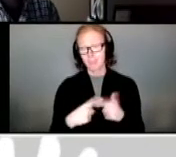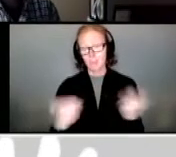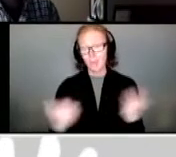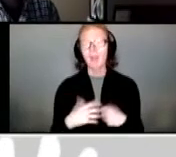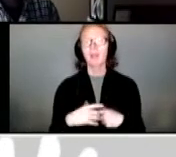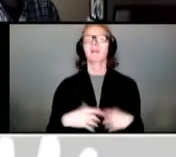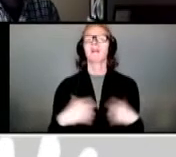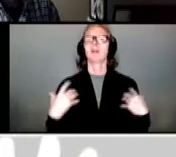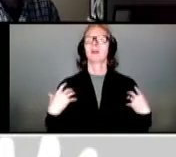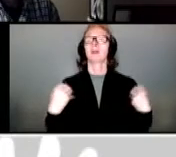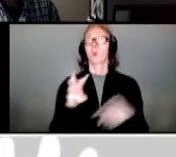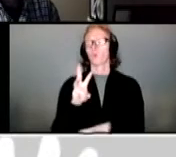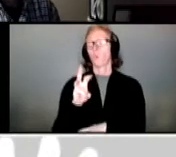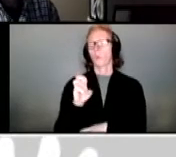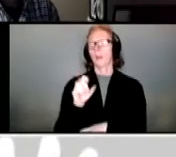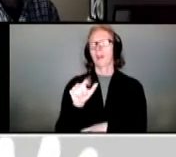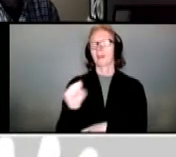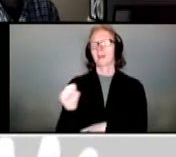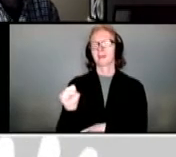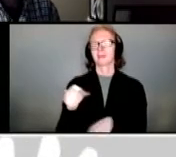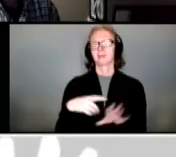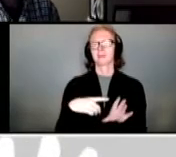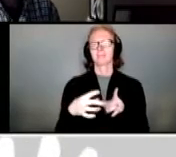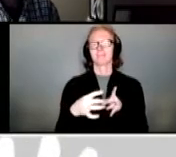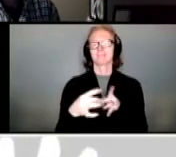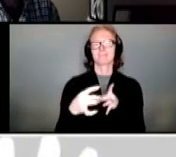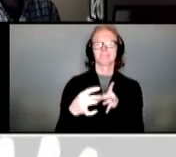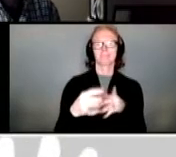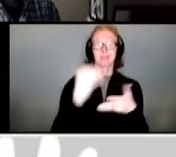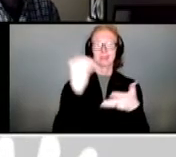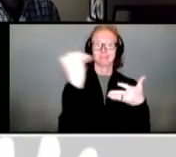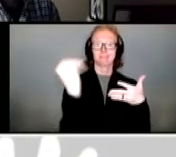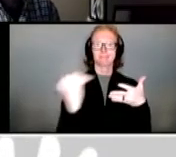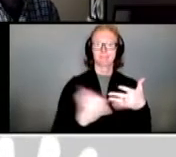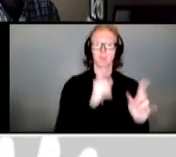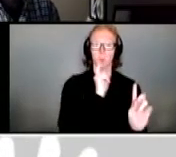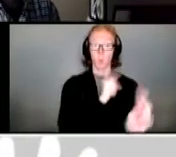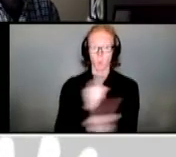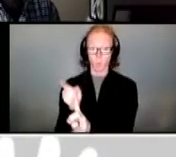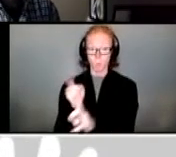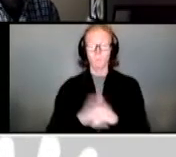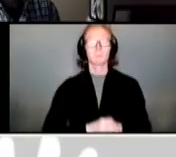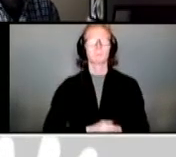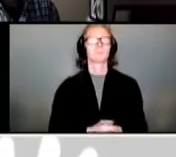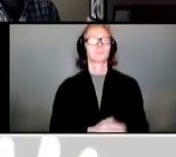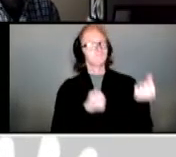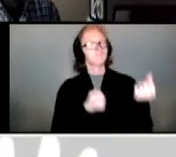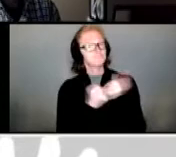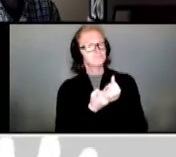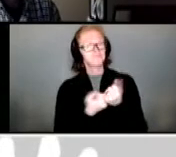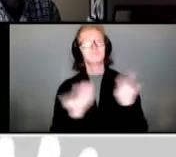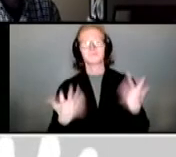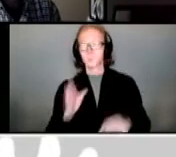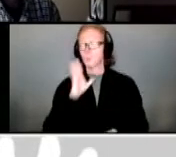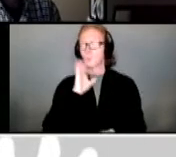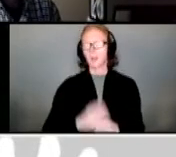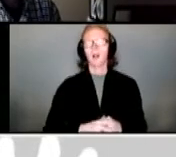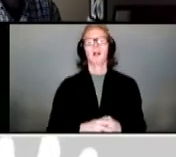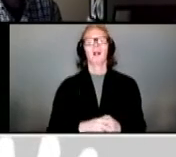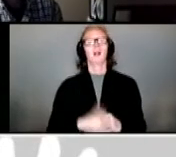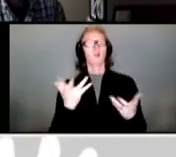wellness directives. And we are supporting that and would like to have